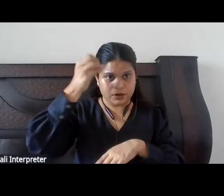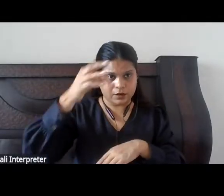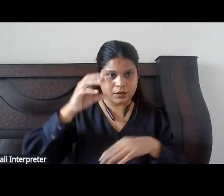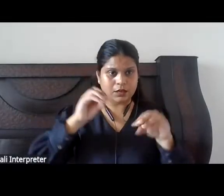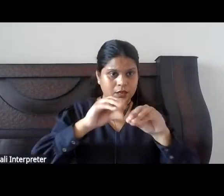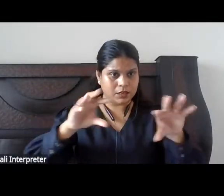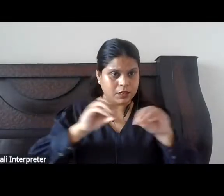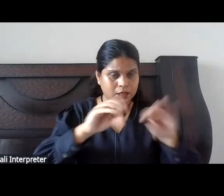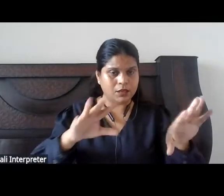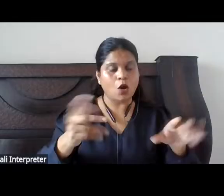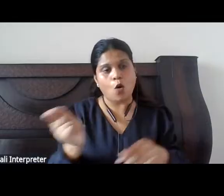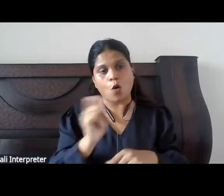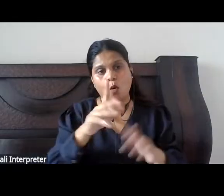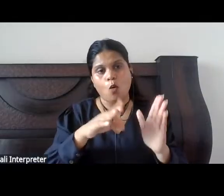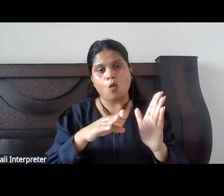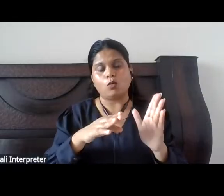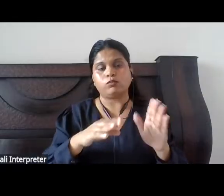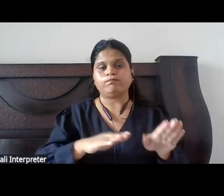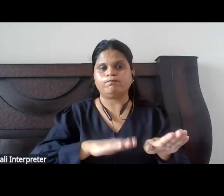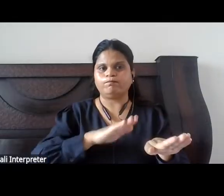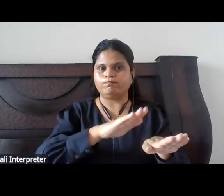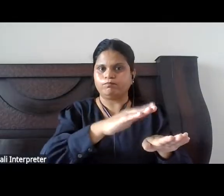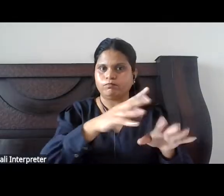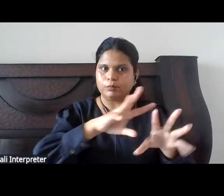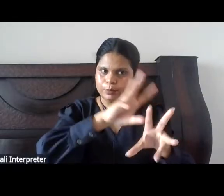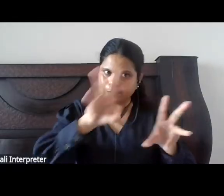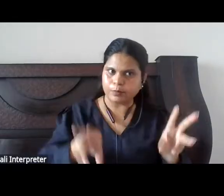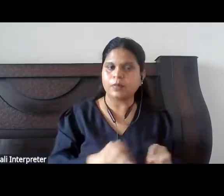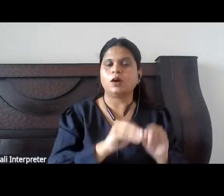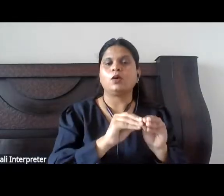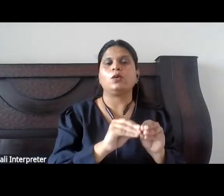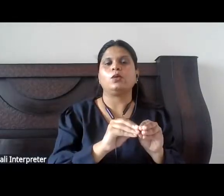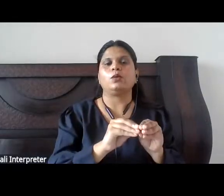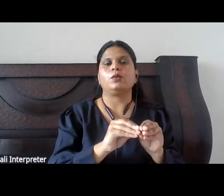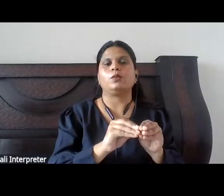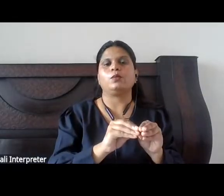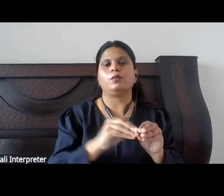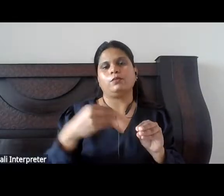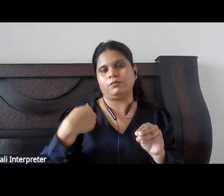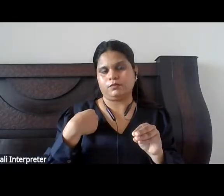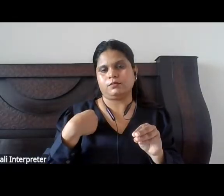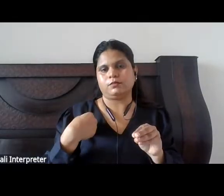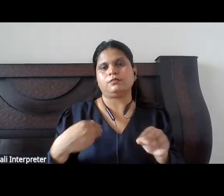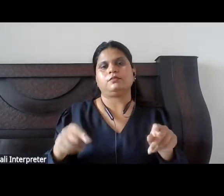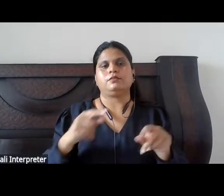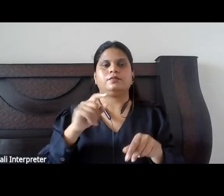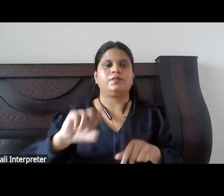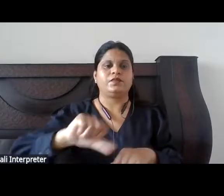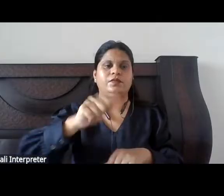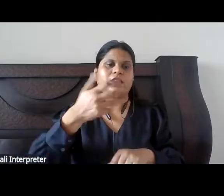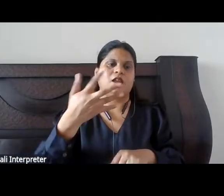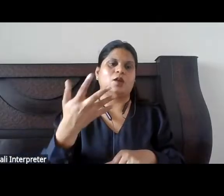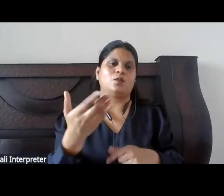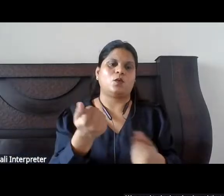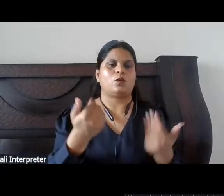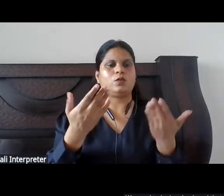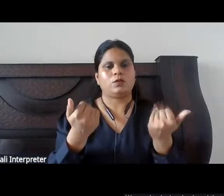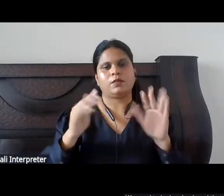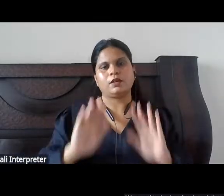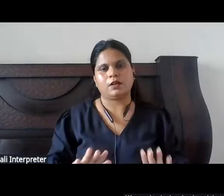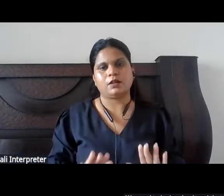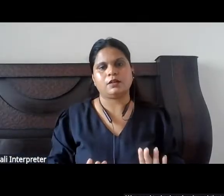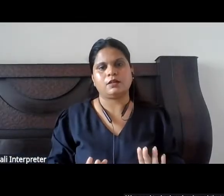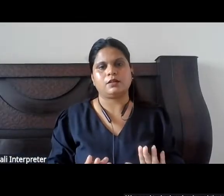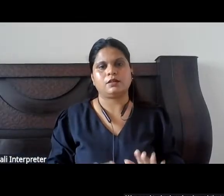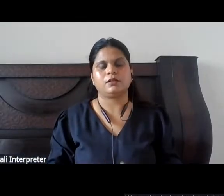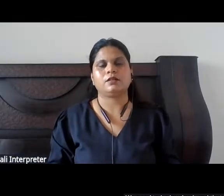all the steps, we need to be involved, and that is how we can make a success. And please remember, we have to make it